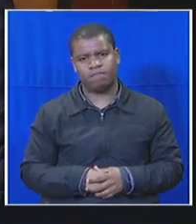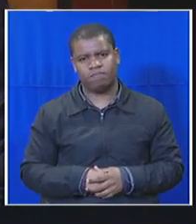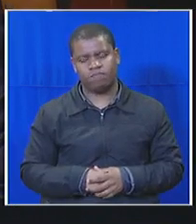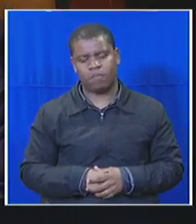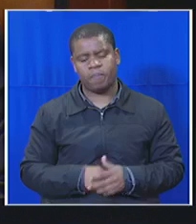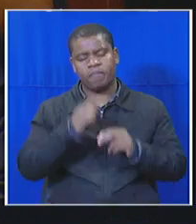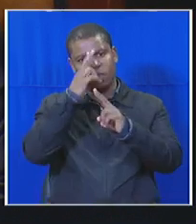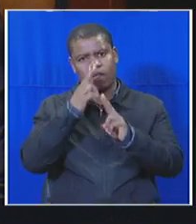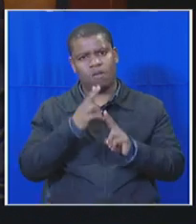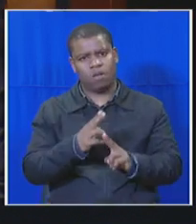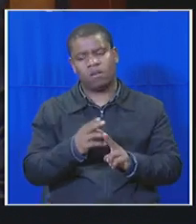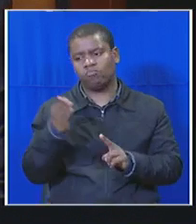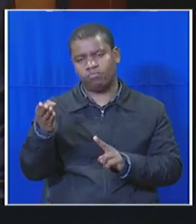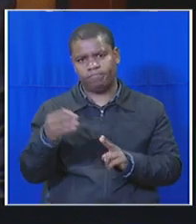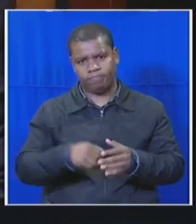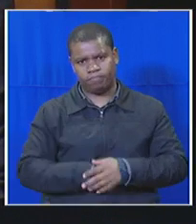Honorable Koshi.